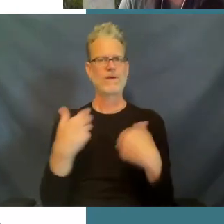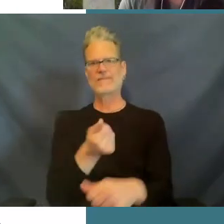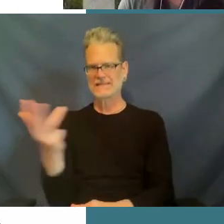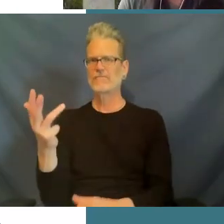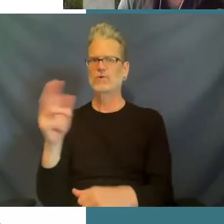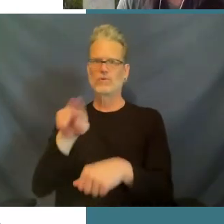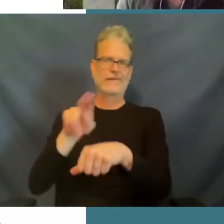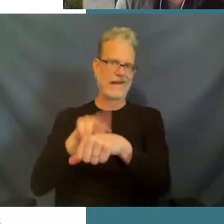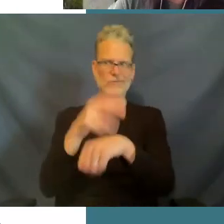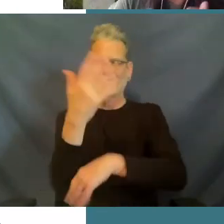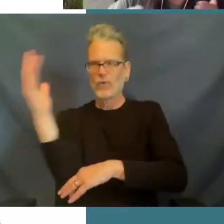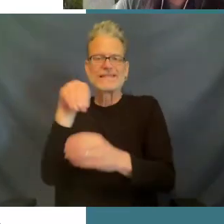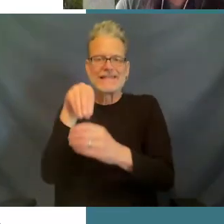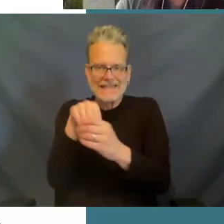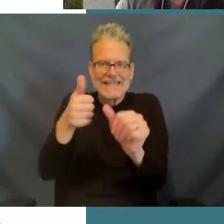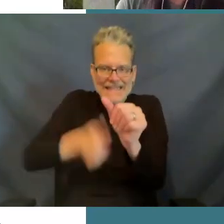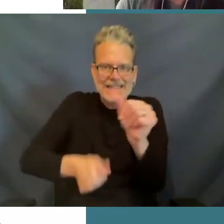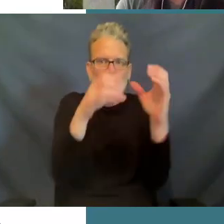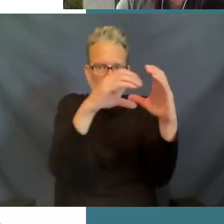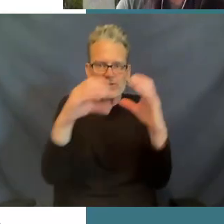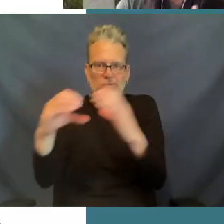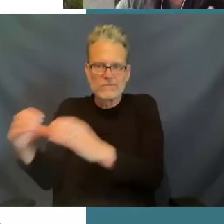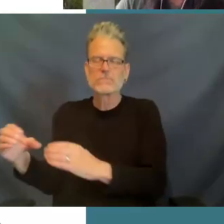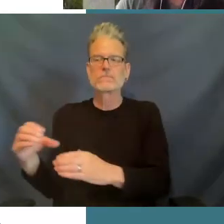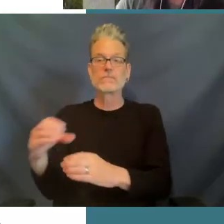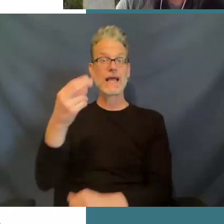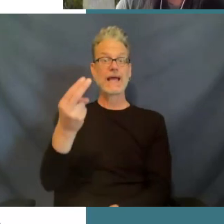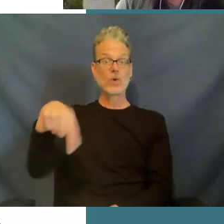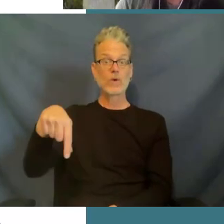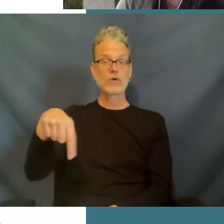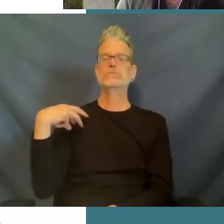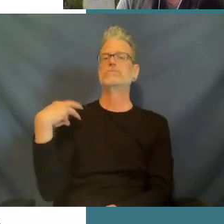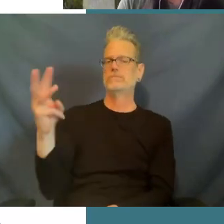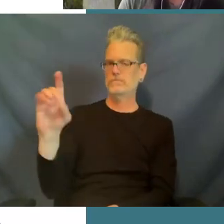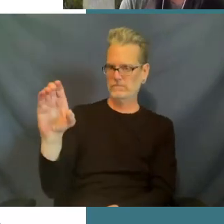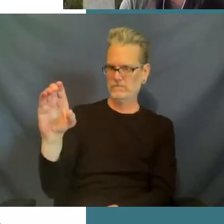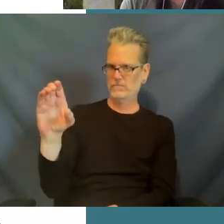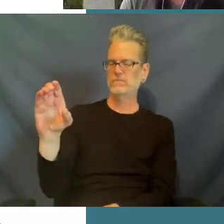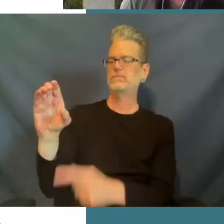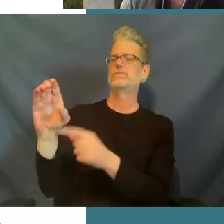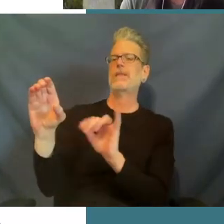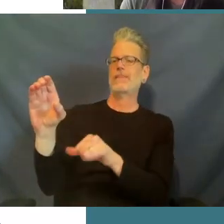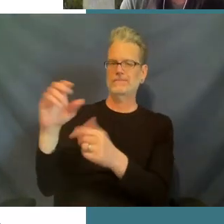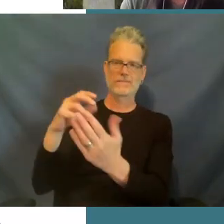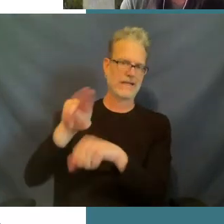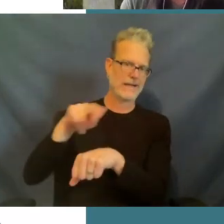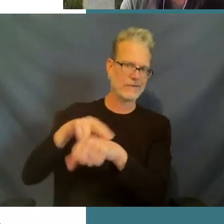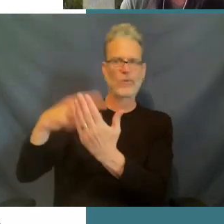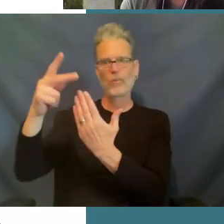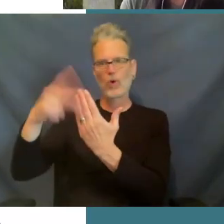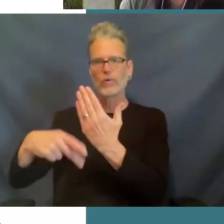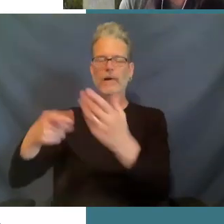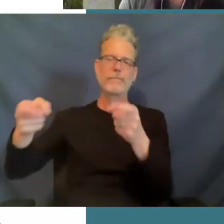each region. Our headquarters are in Washington, D.C., and that's the hub for national program management and